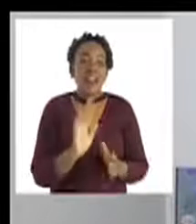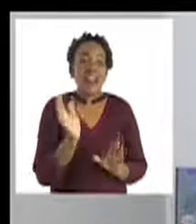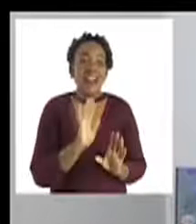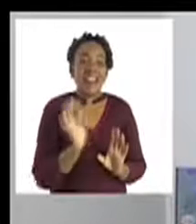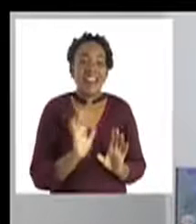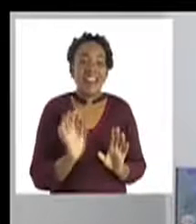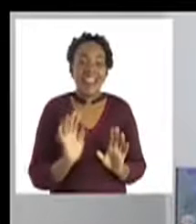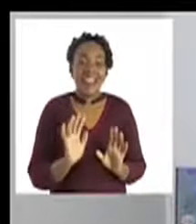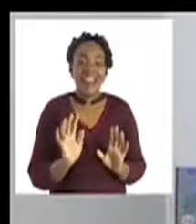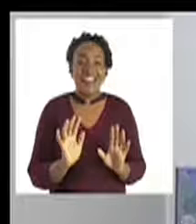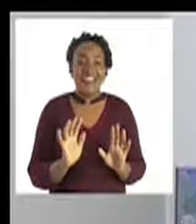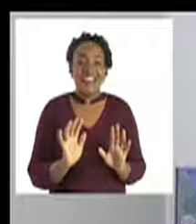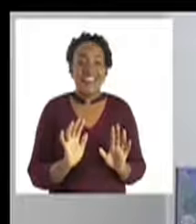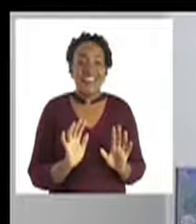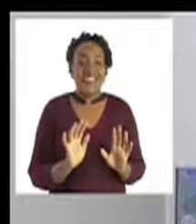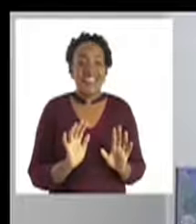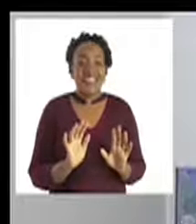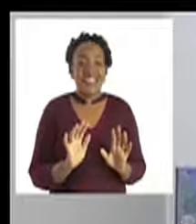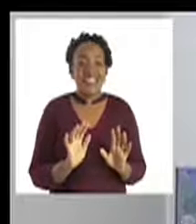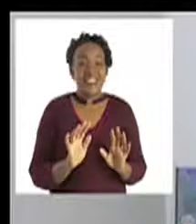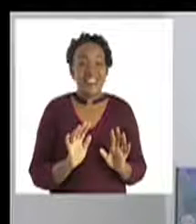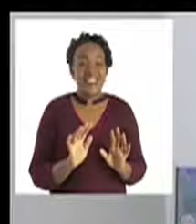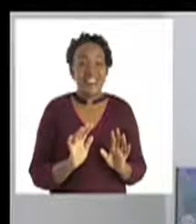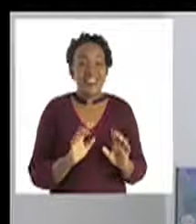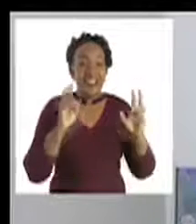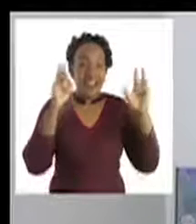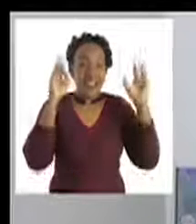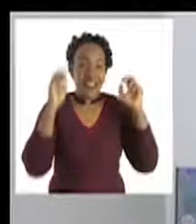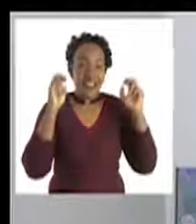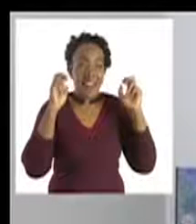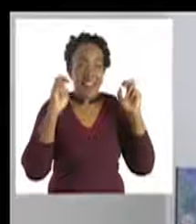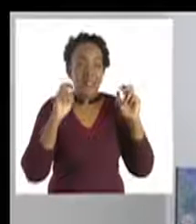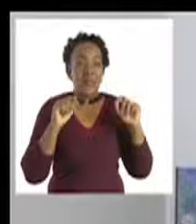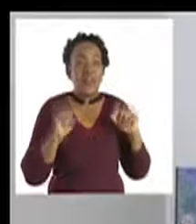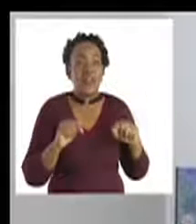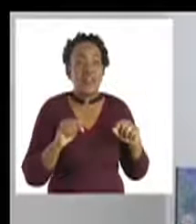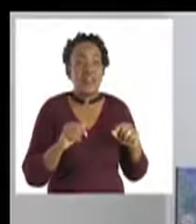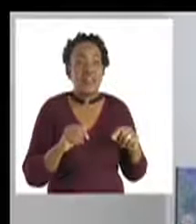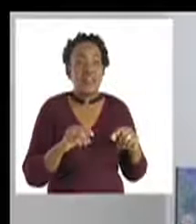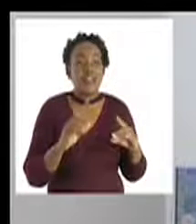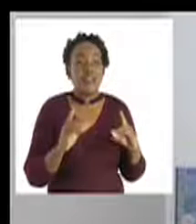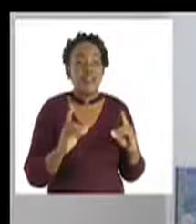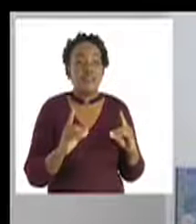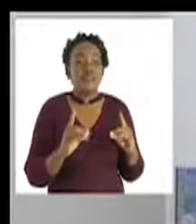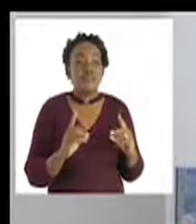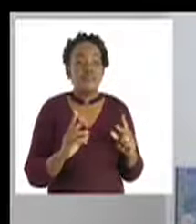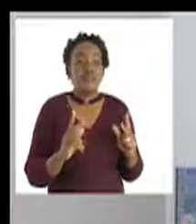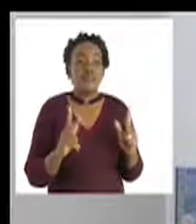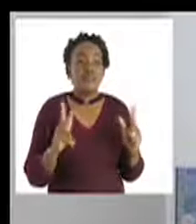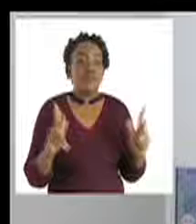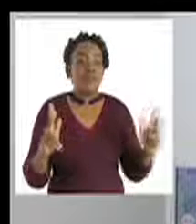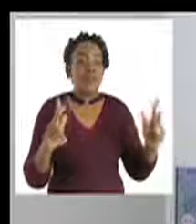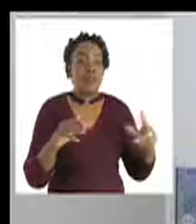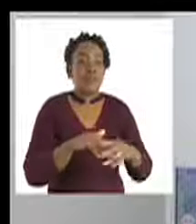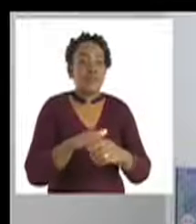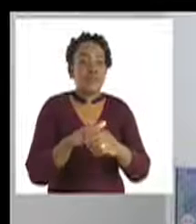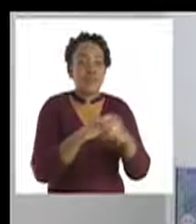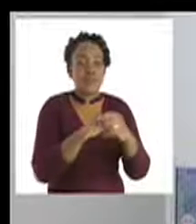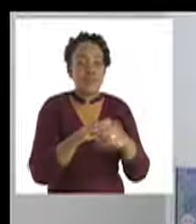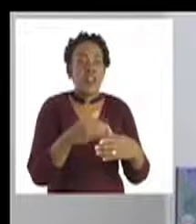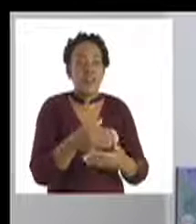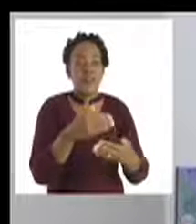hi. Hi. The theme for this week is public transport. But before we